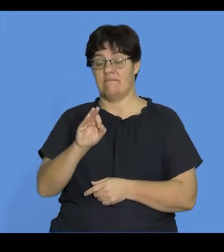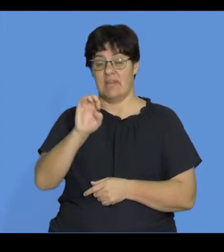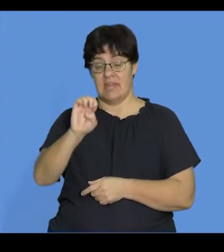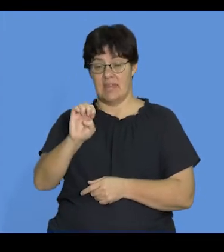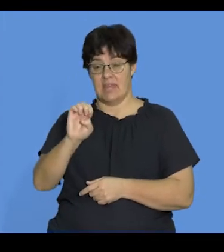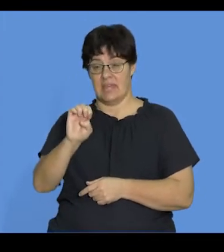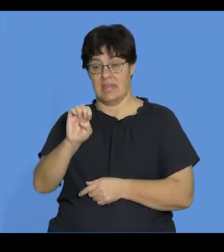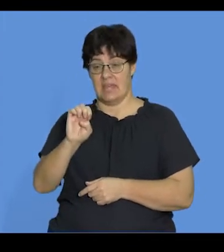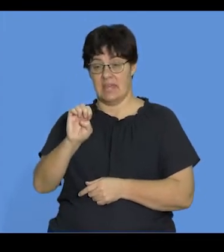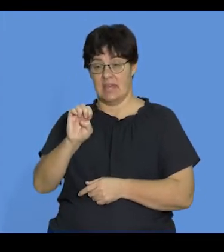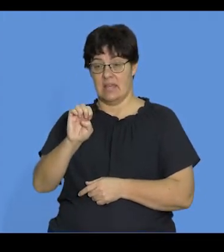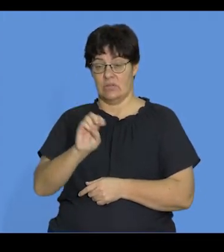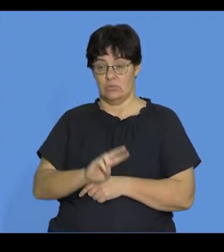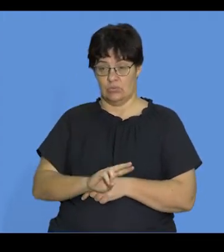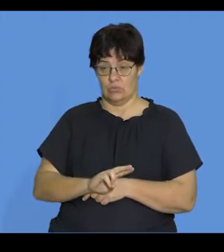okay, which is